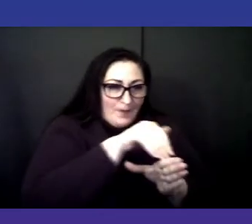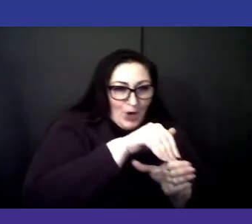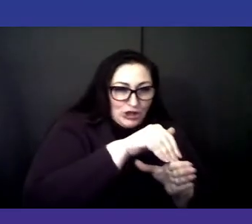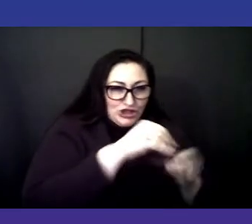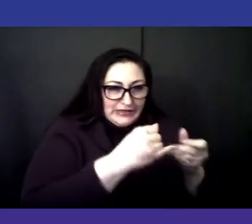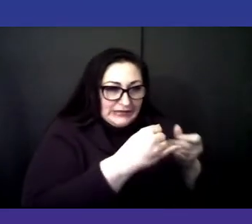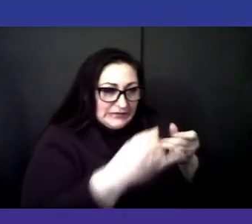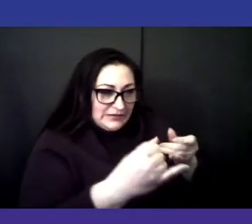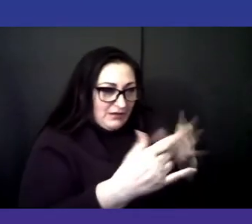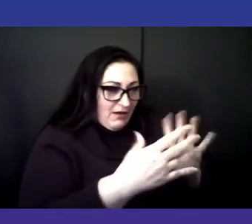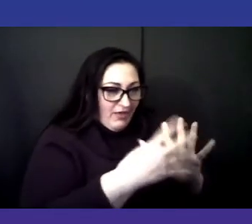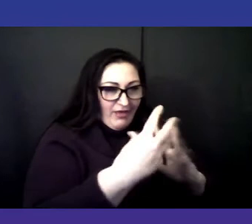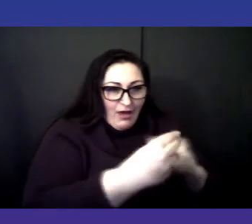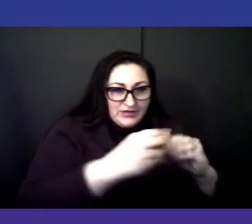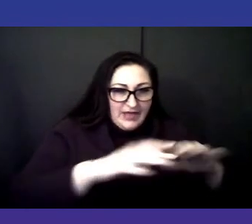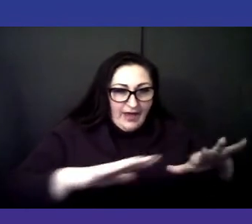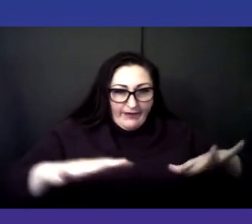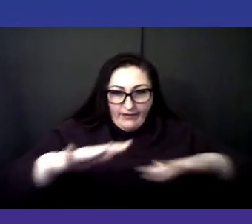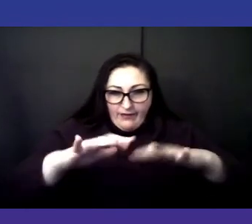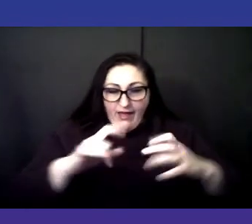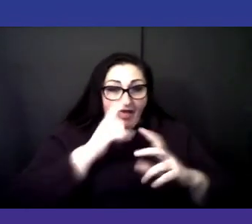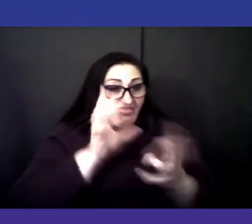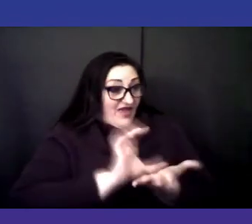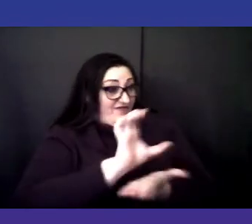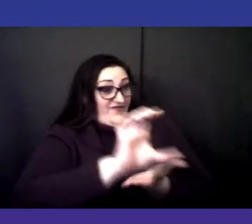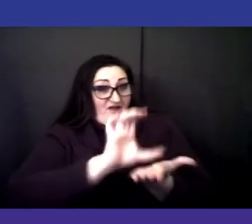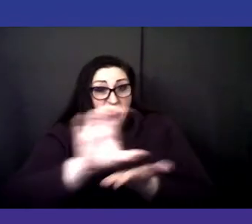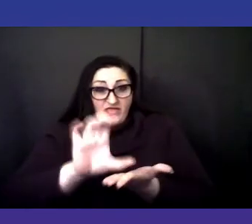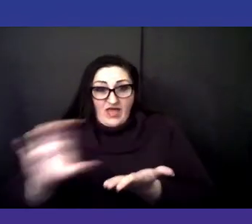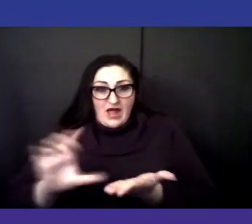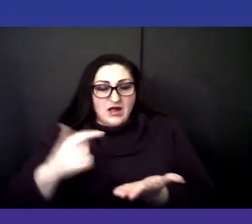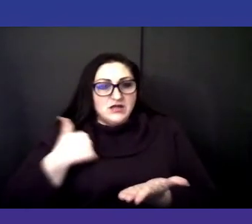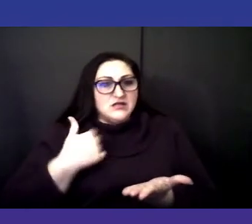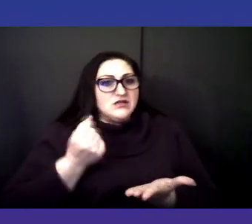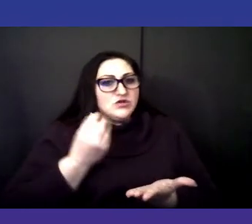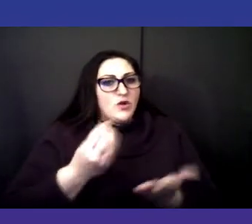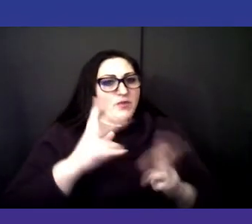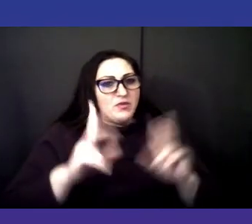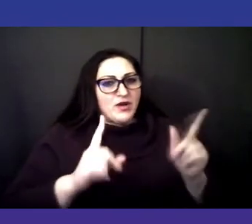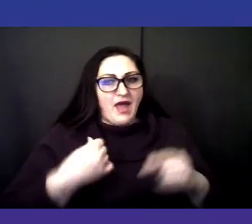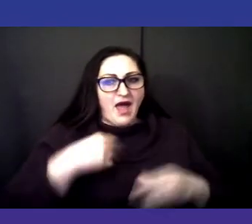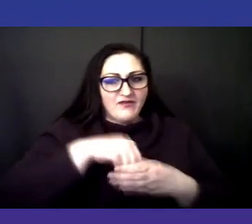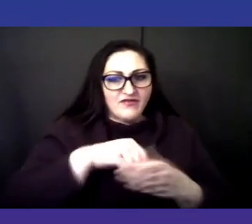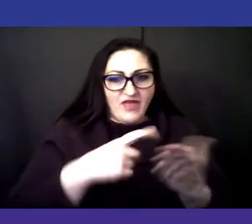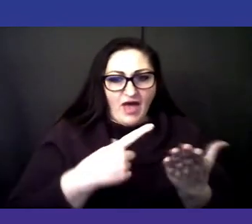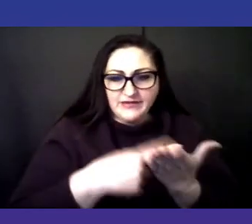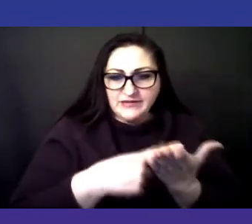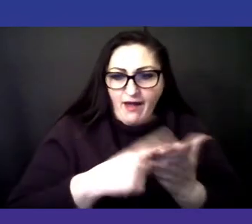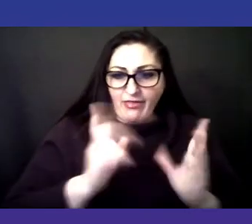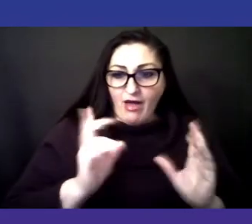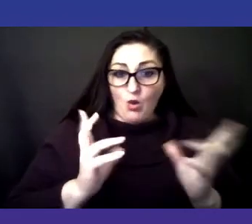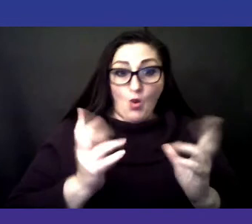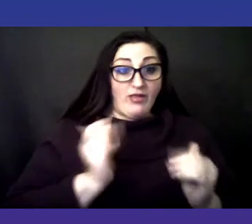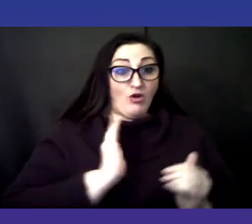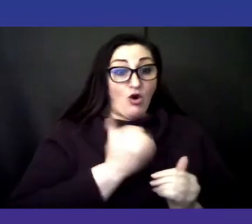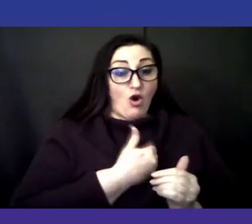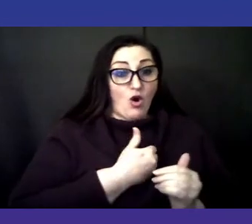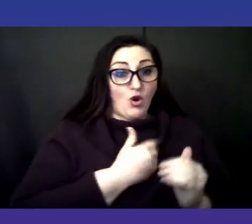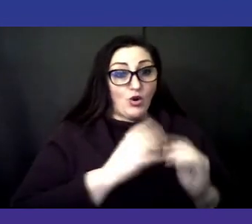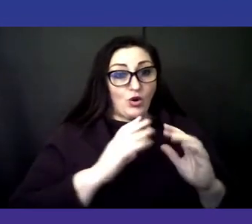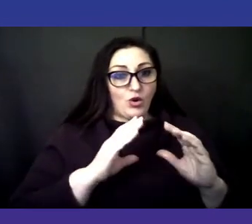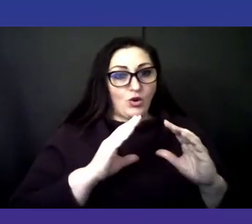and fund that so that people can have that internal dialogue with their own communities in that vibrancy, you